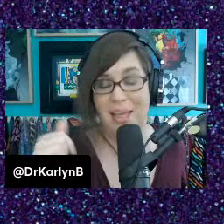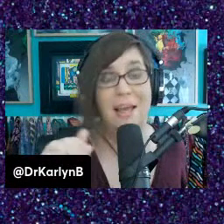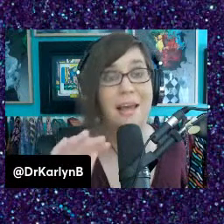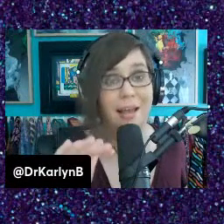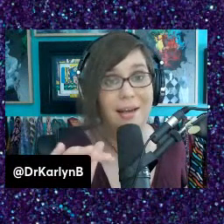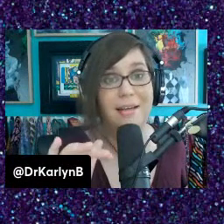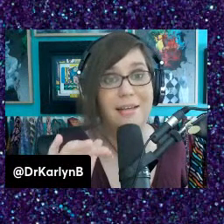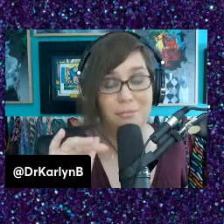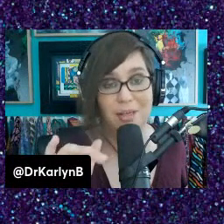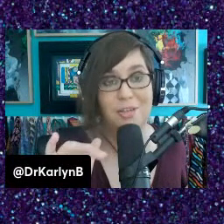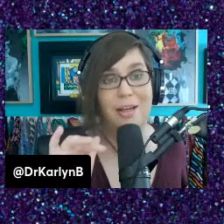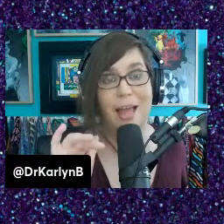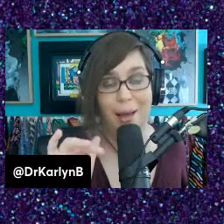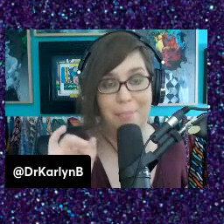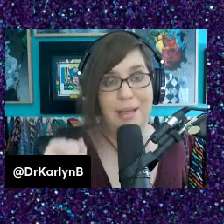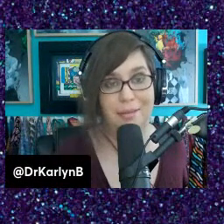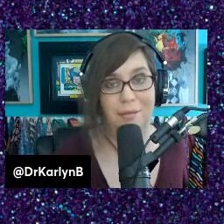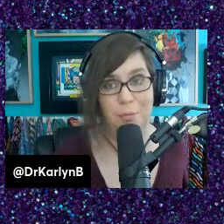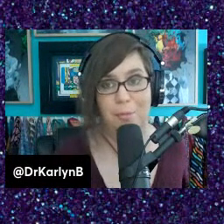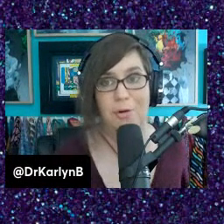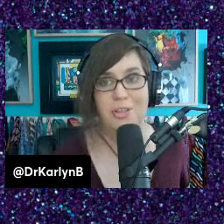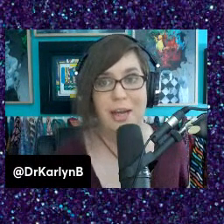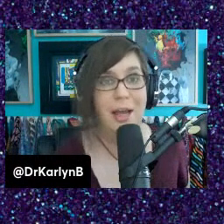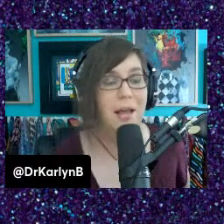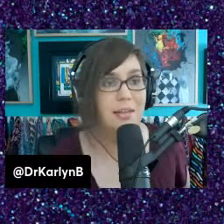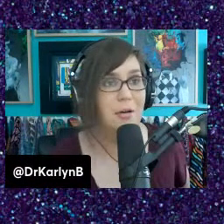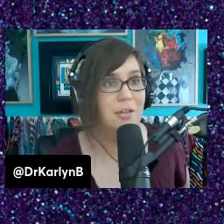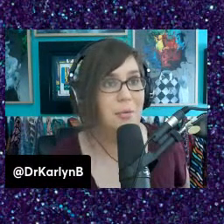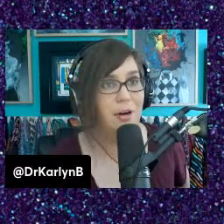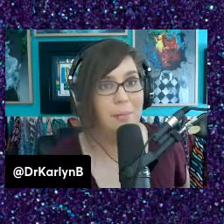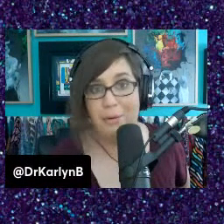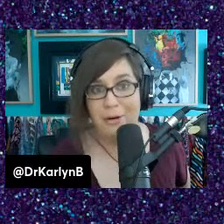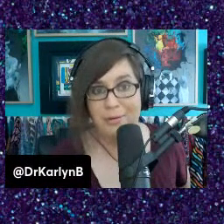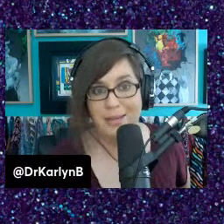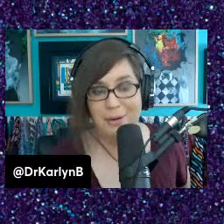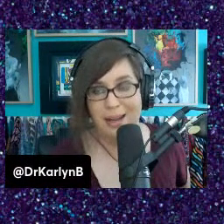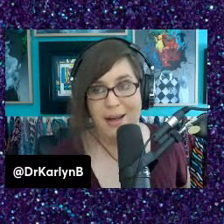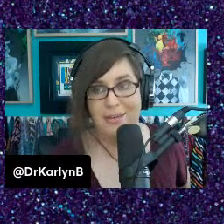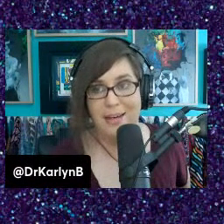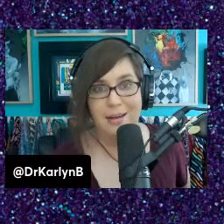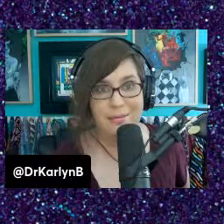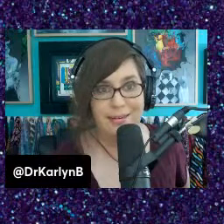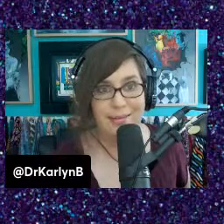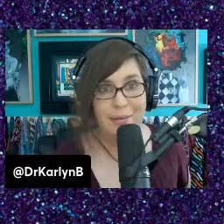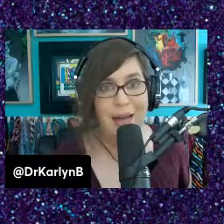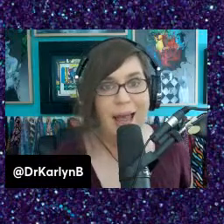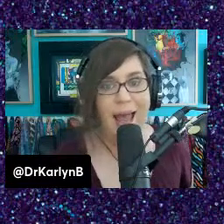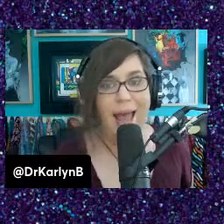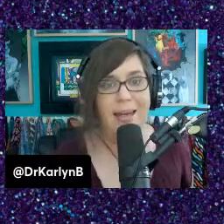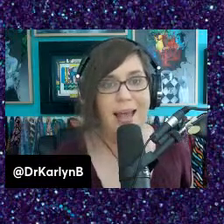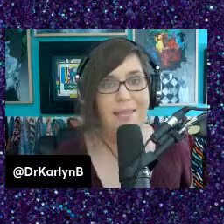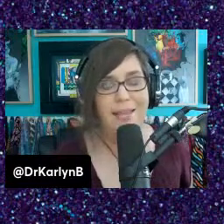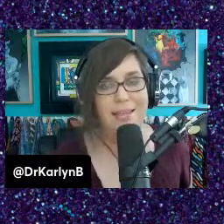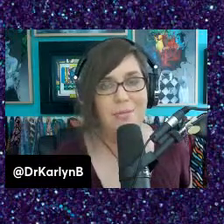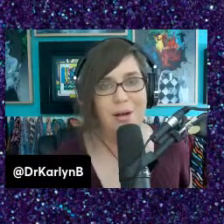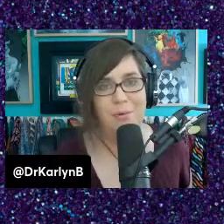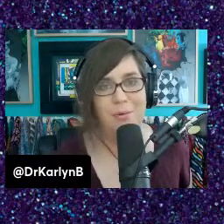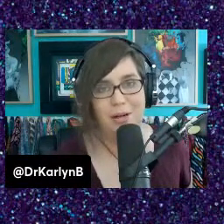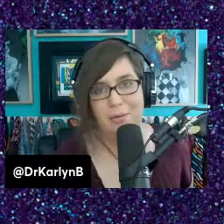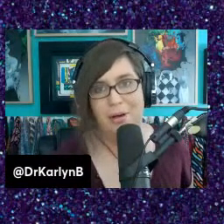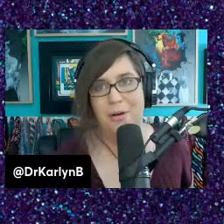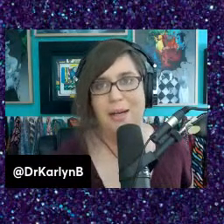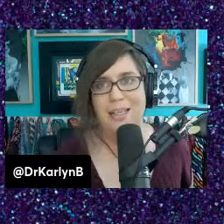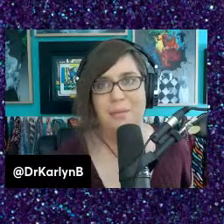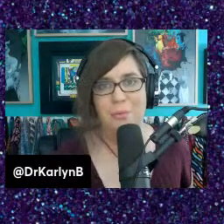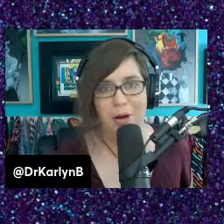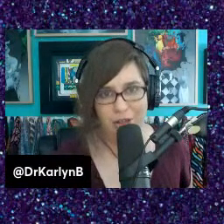from me. It is reaching epic level proportion. So we're on my burner Facebook account today, one of them, and this is what